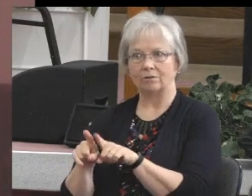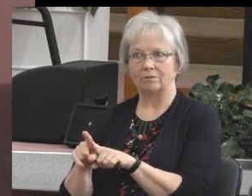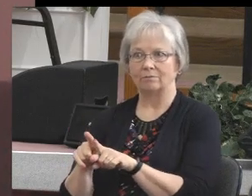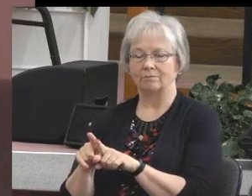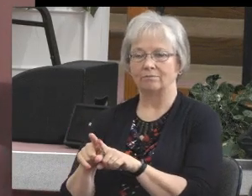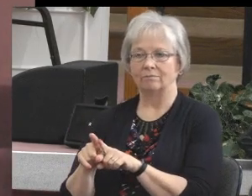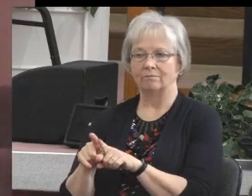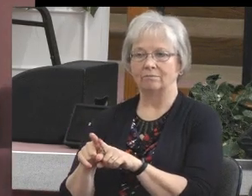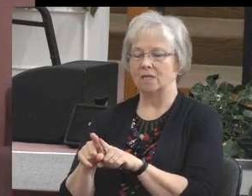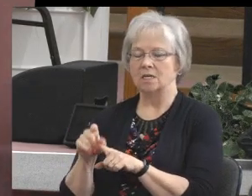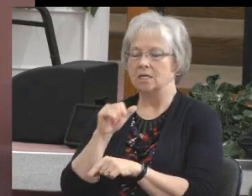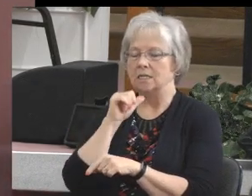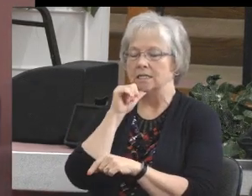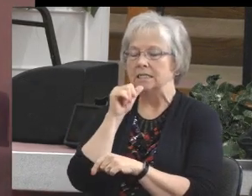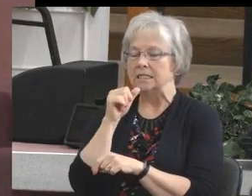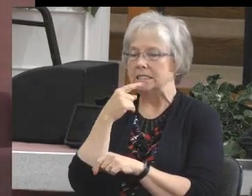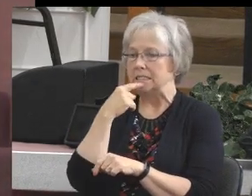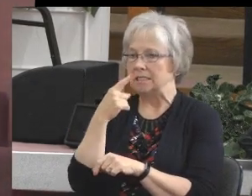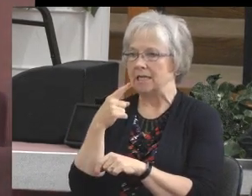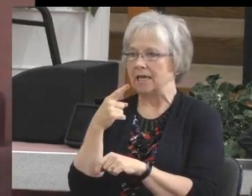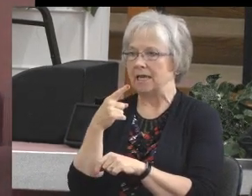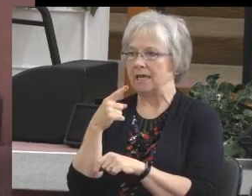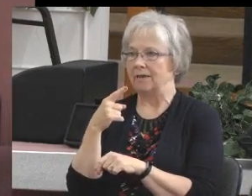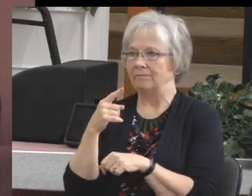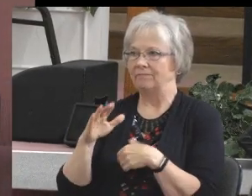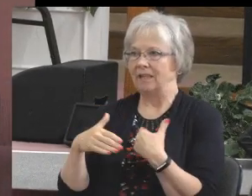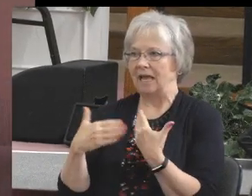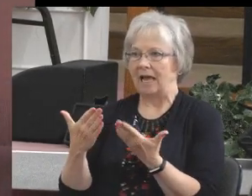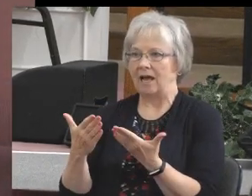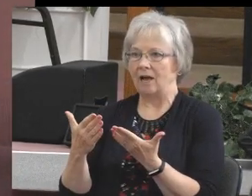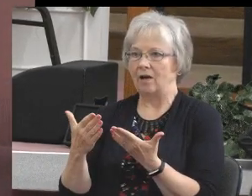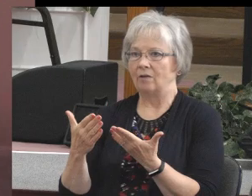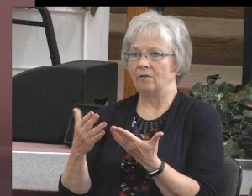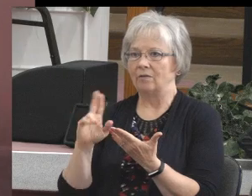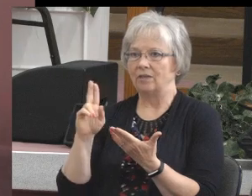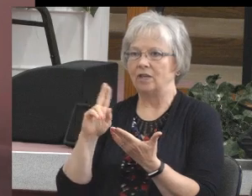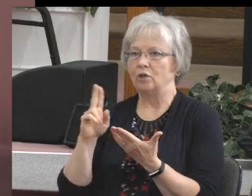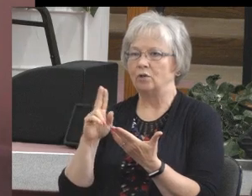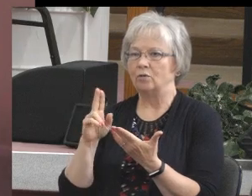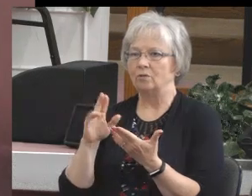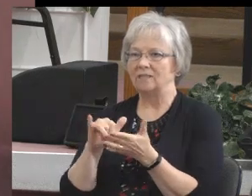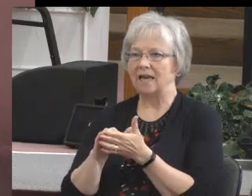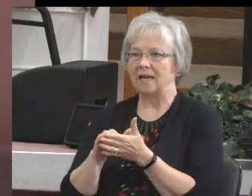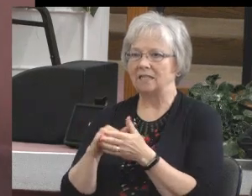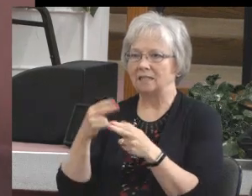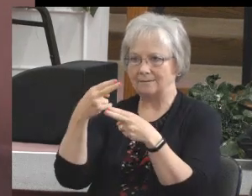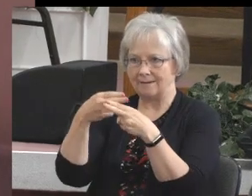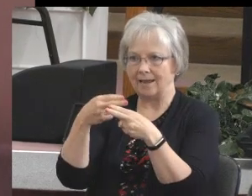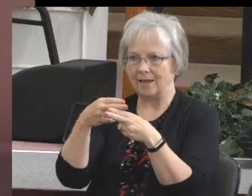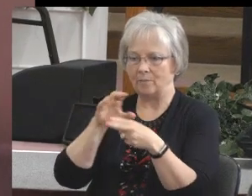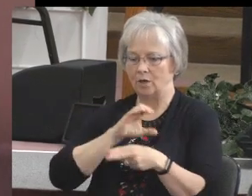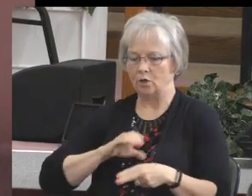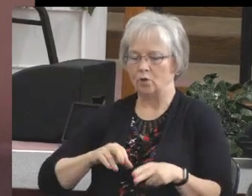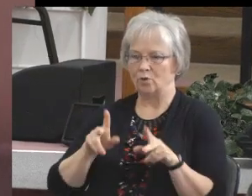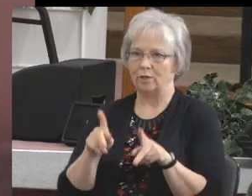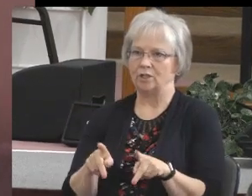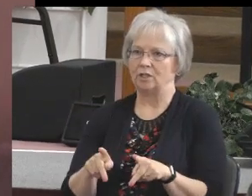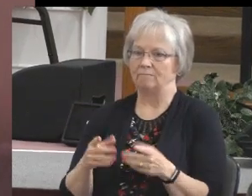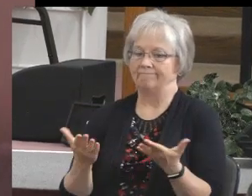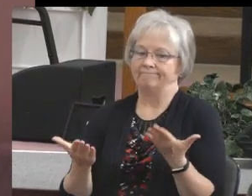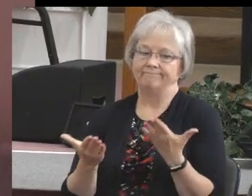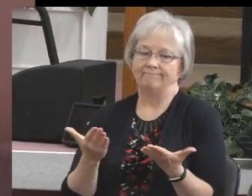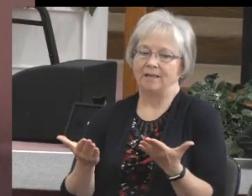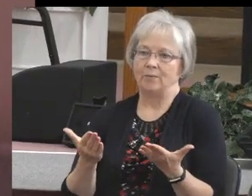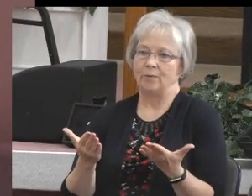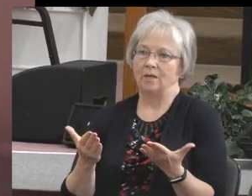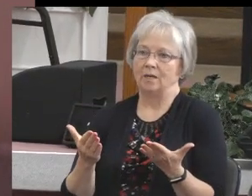It doesn't say how they used that term, Christian. It may have at one point initially